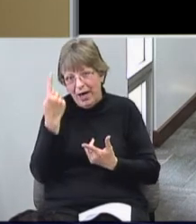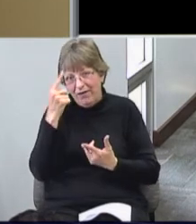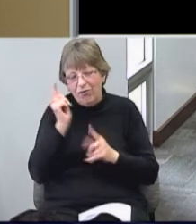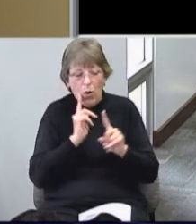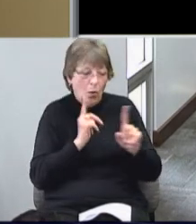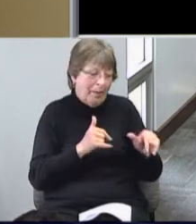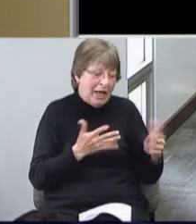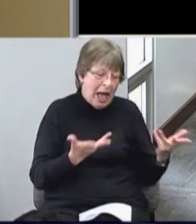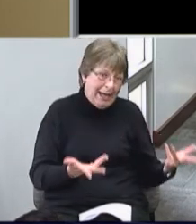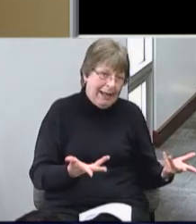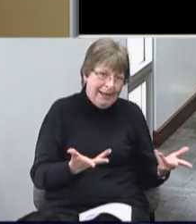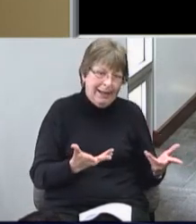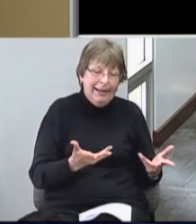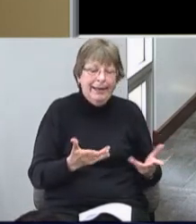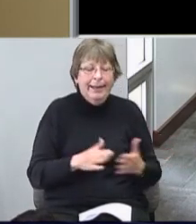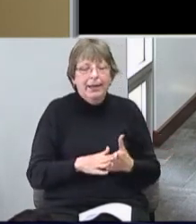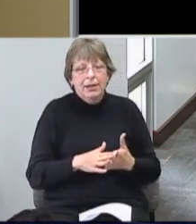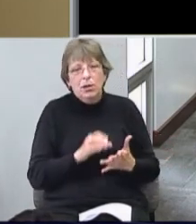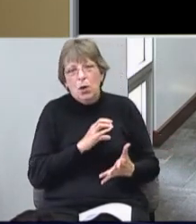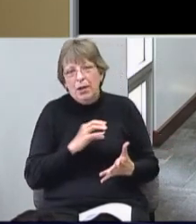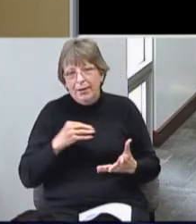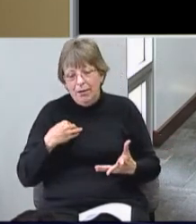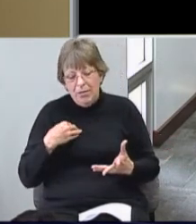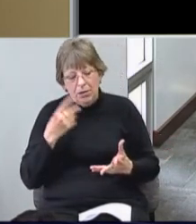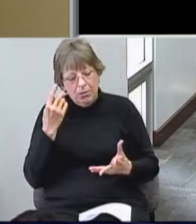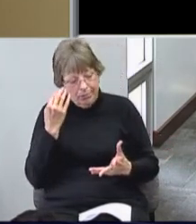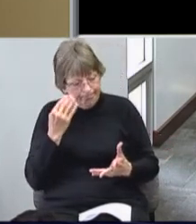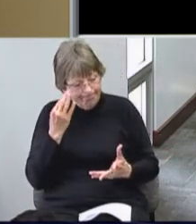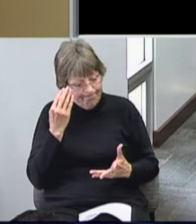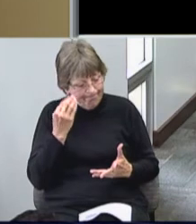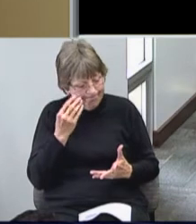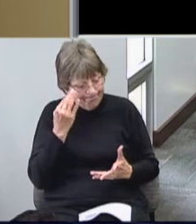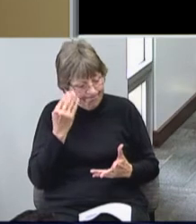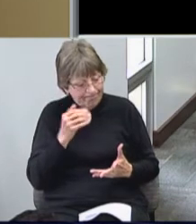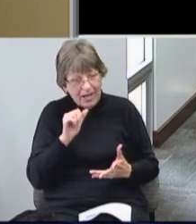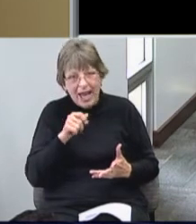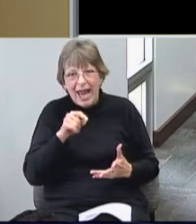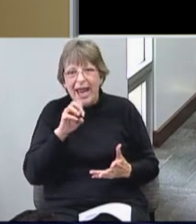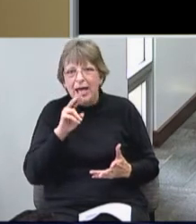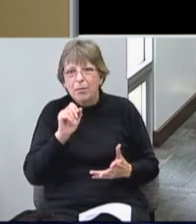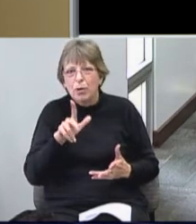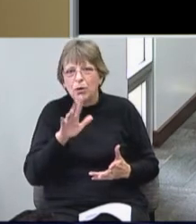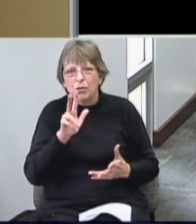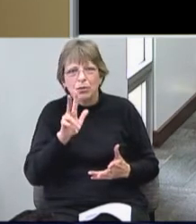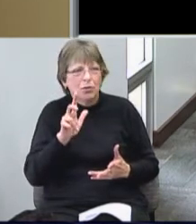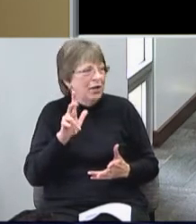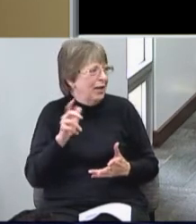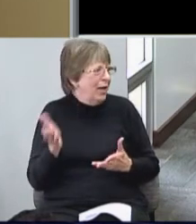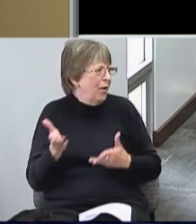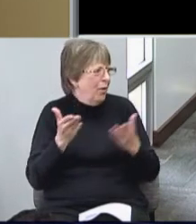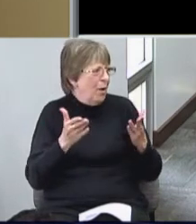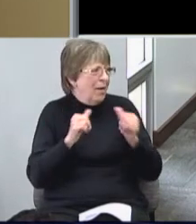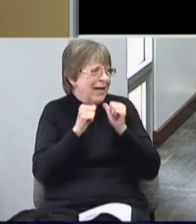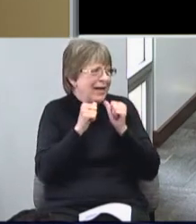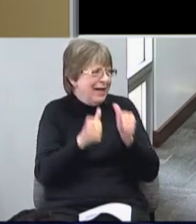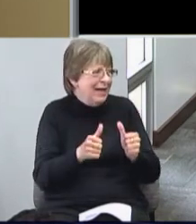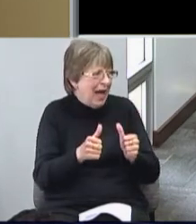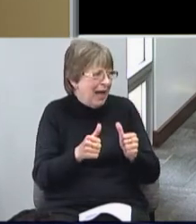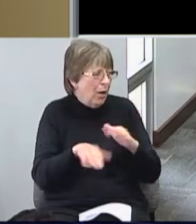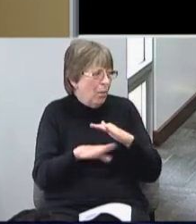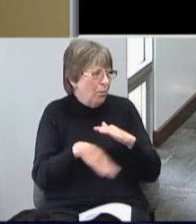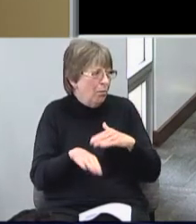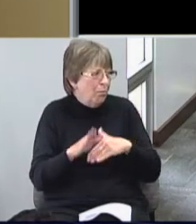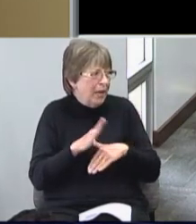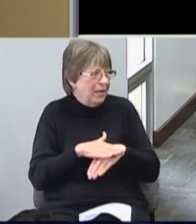The Landmarks Commission considered the application on April 23rd, and they recommended denial based on the fact